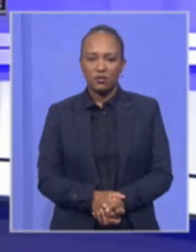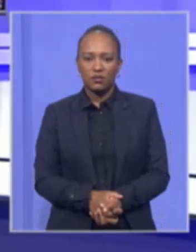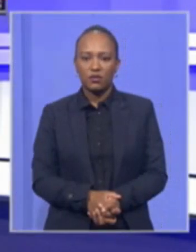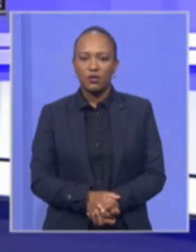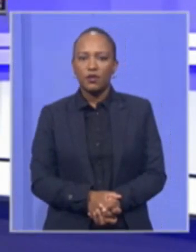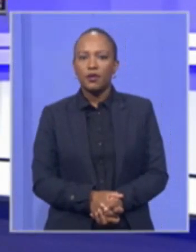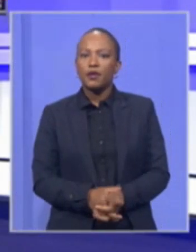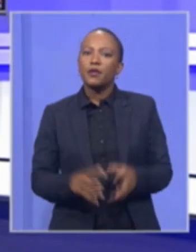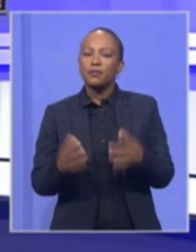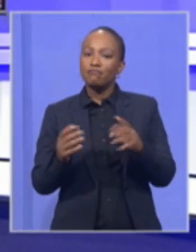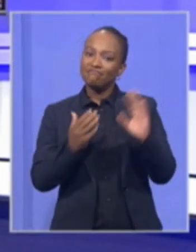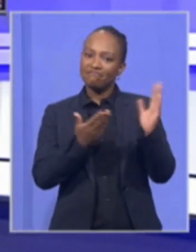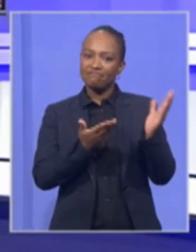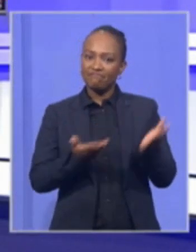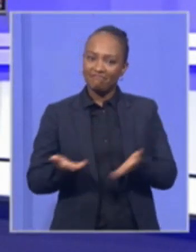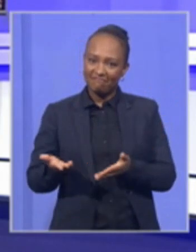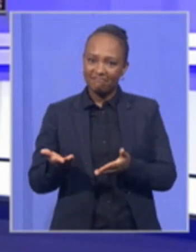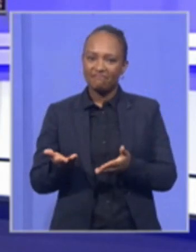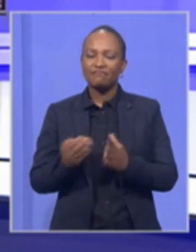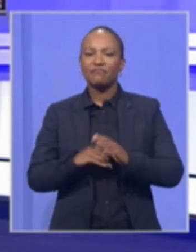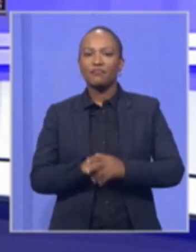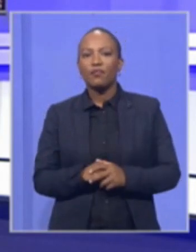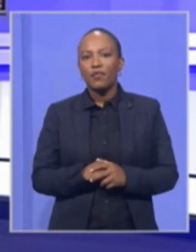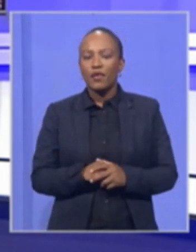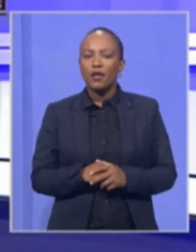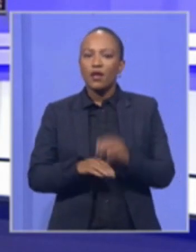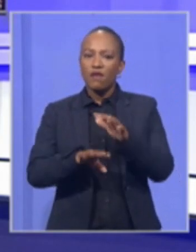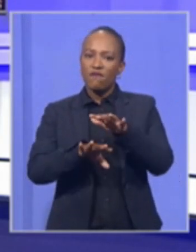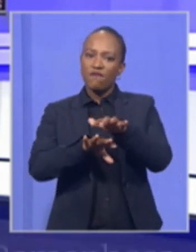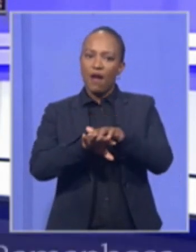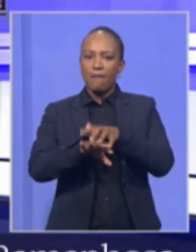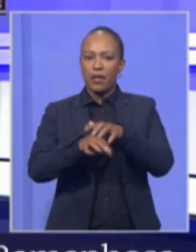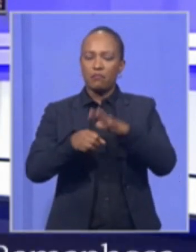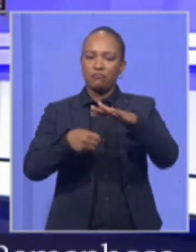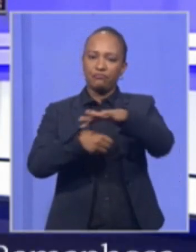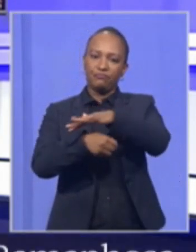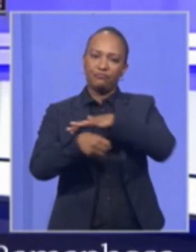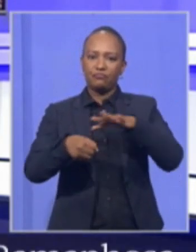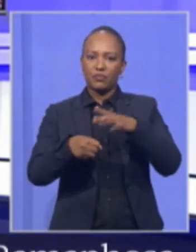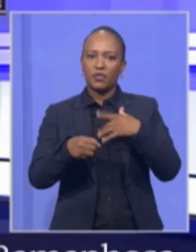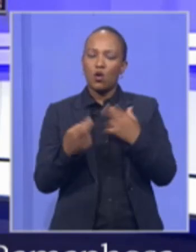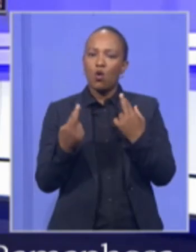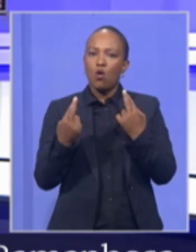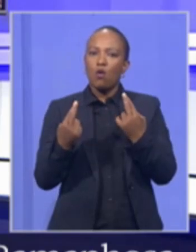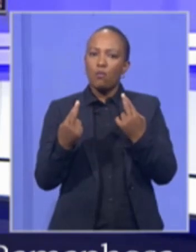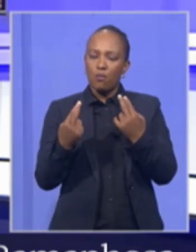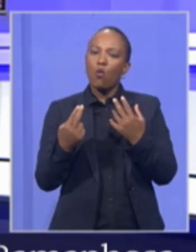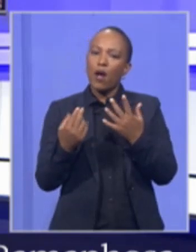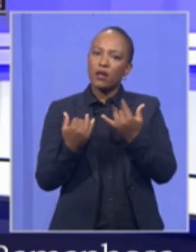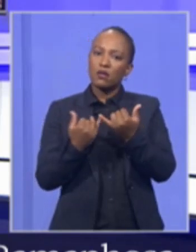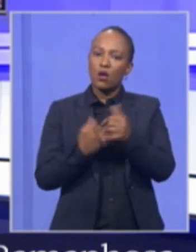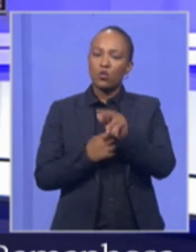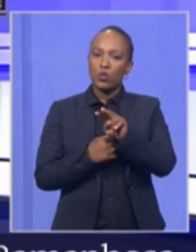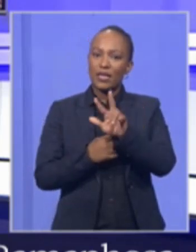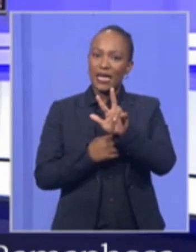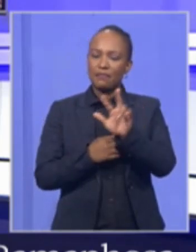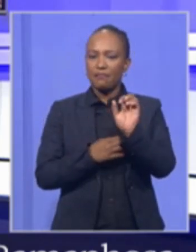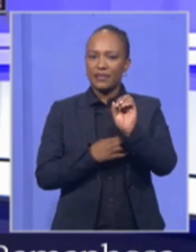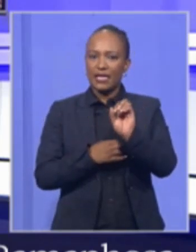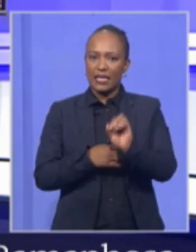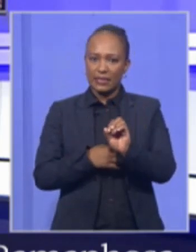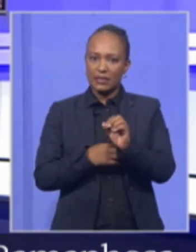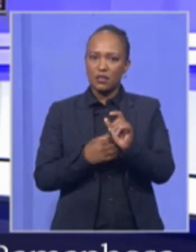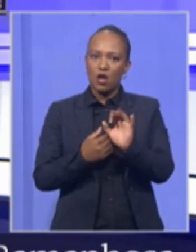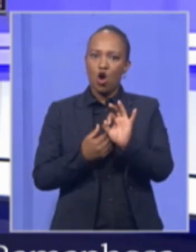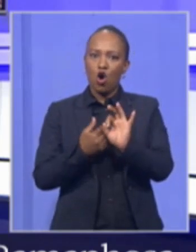Re sa buša re le amogela lekala la temo le itemogetše phokotšego ya tšweletšo ka diperesente tše 28 kotareng ya boraro ya